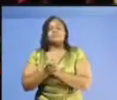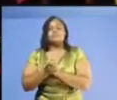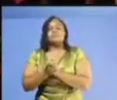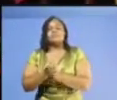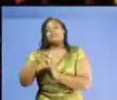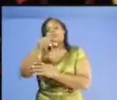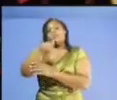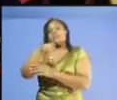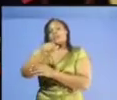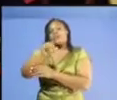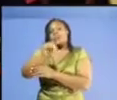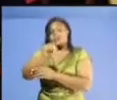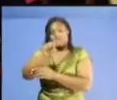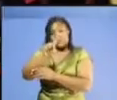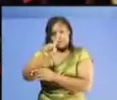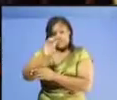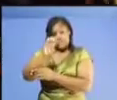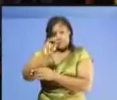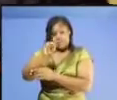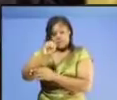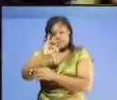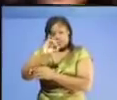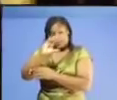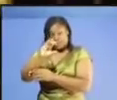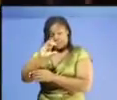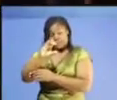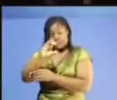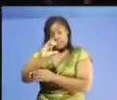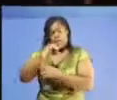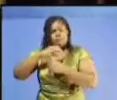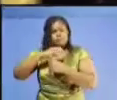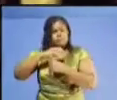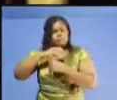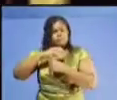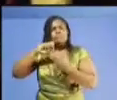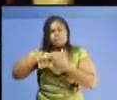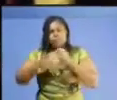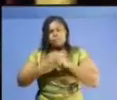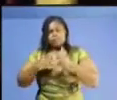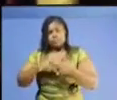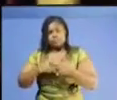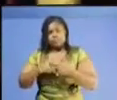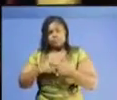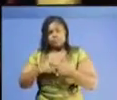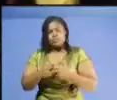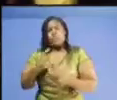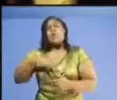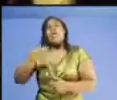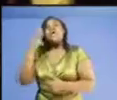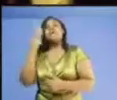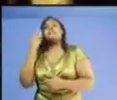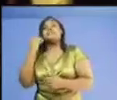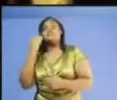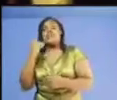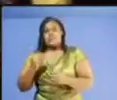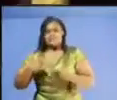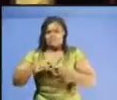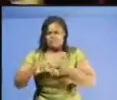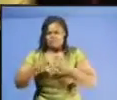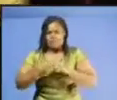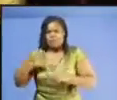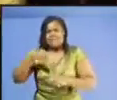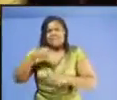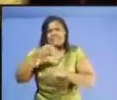Pandemic problems. Because we've had some problems in this pandemic year that has been unusual